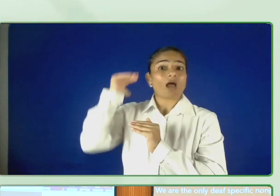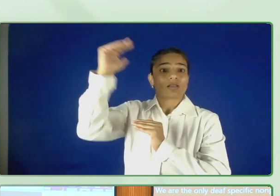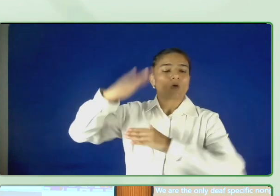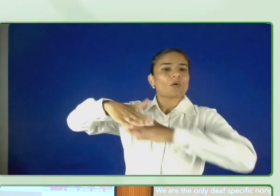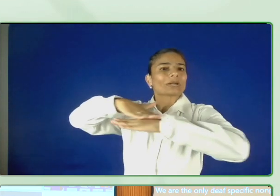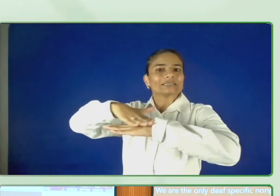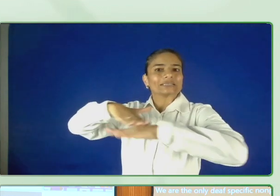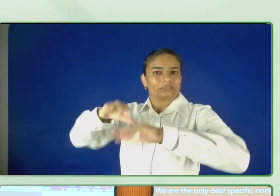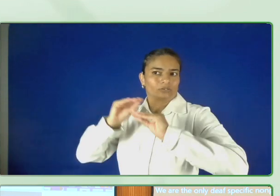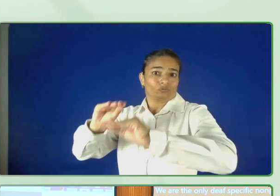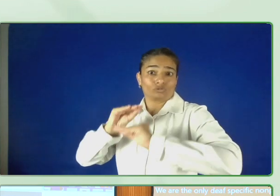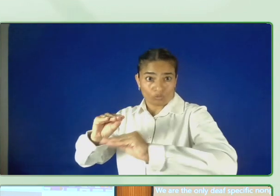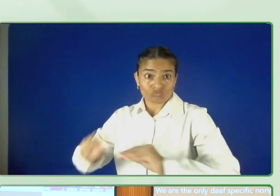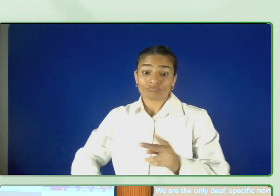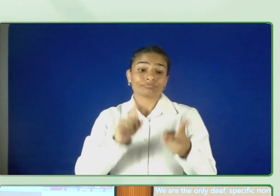to